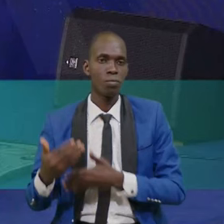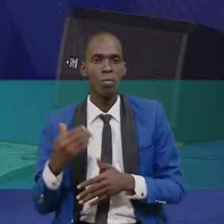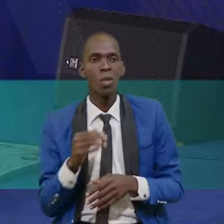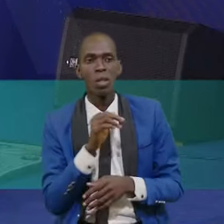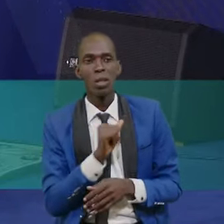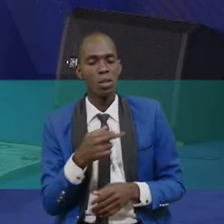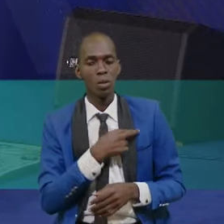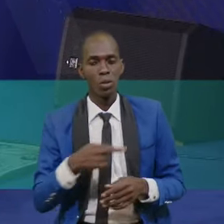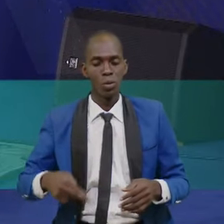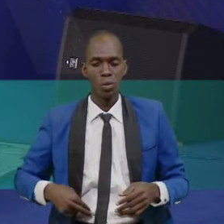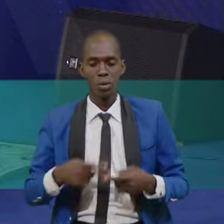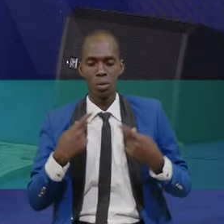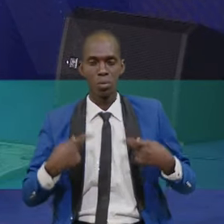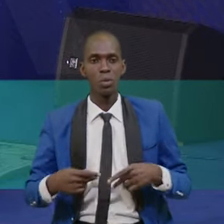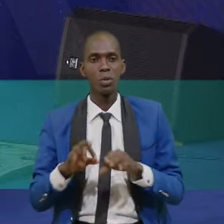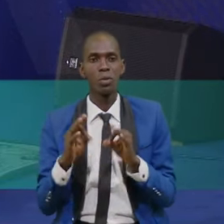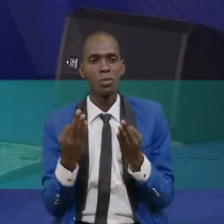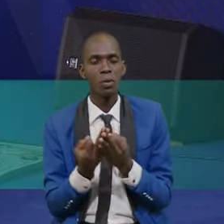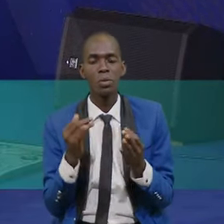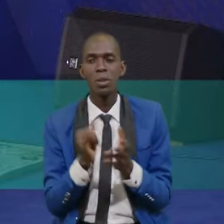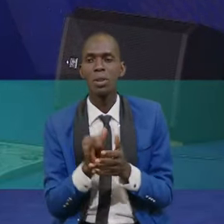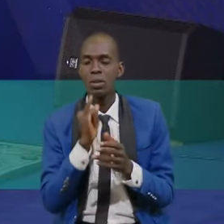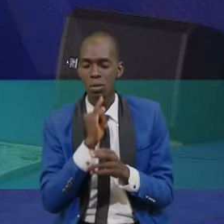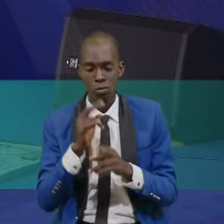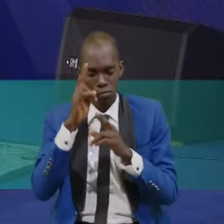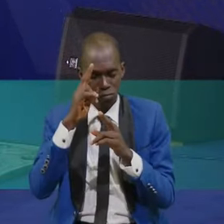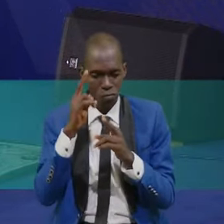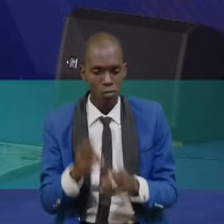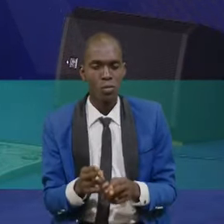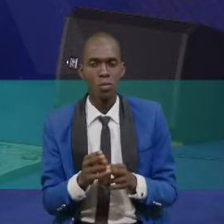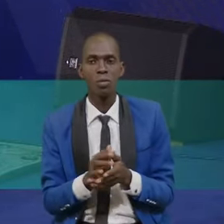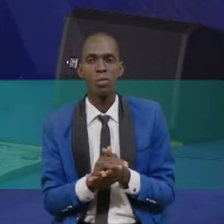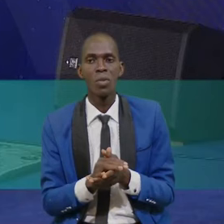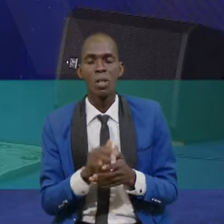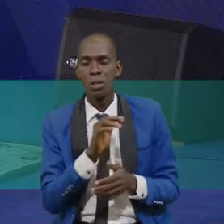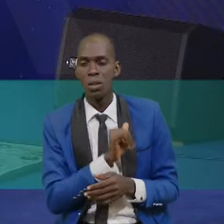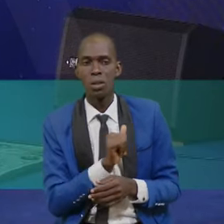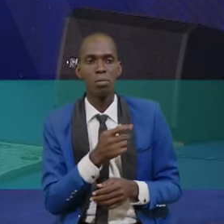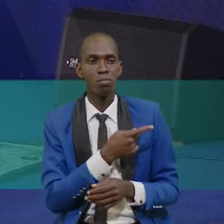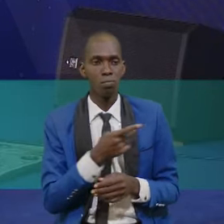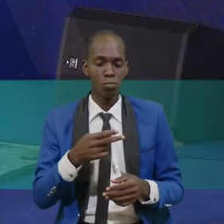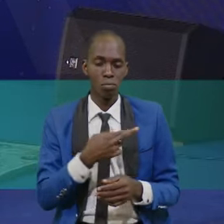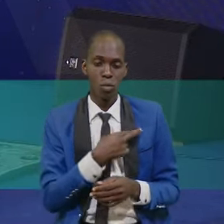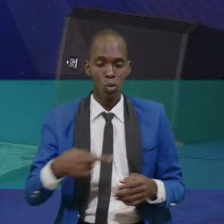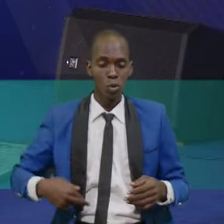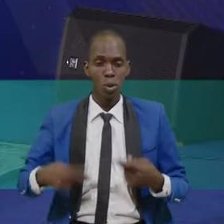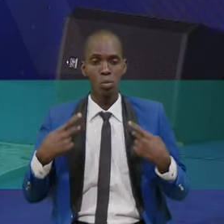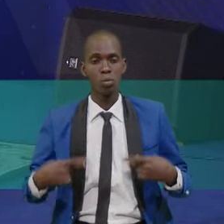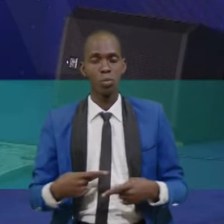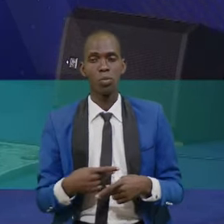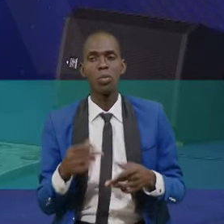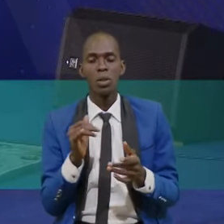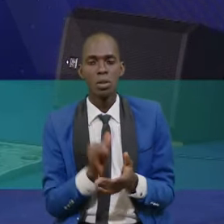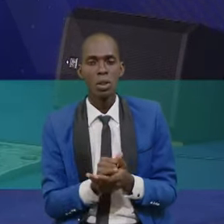dignified and honored, royal priesthood that is kingly, and the behavior, the action,